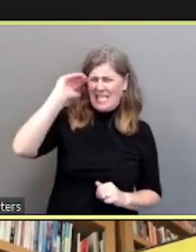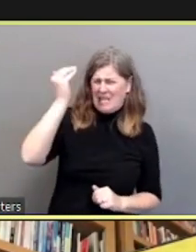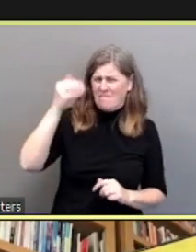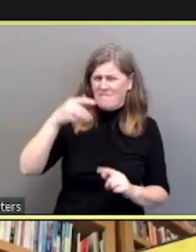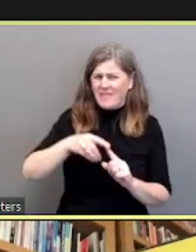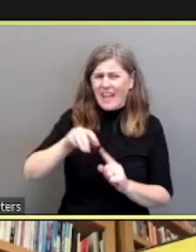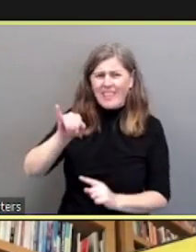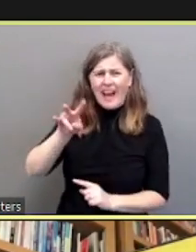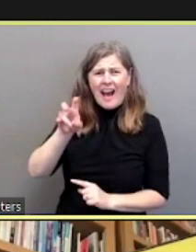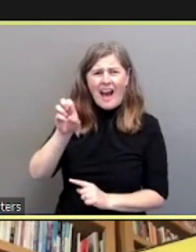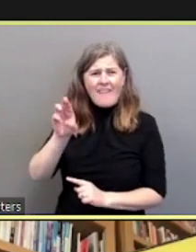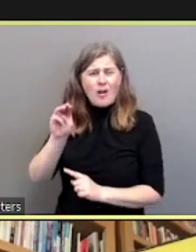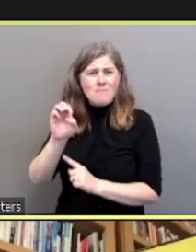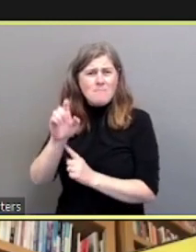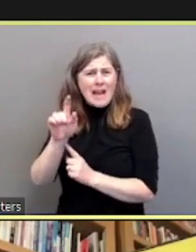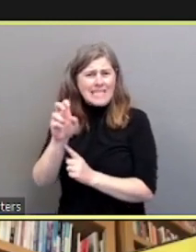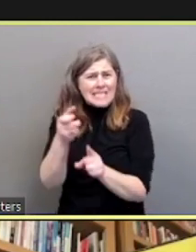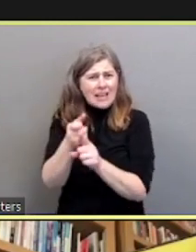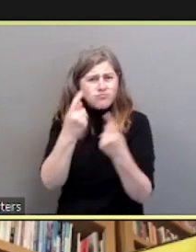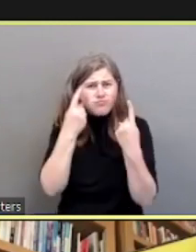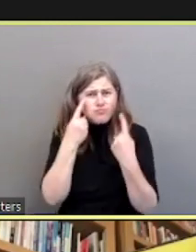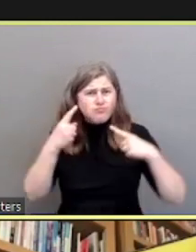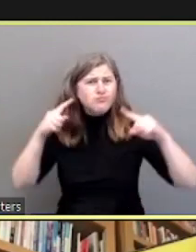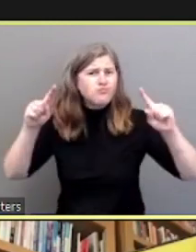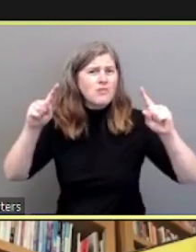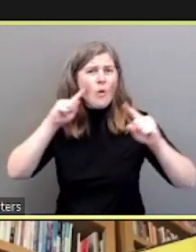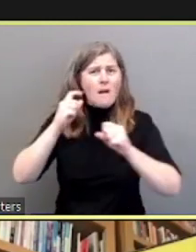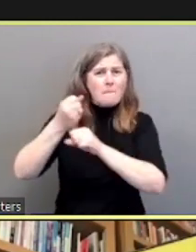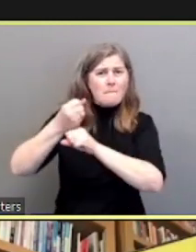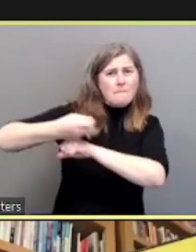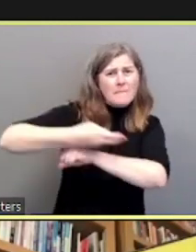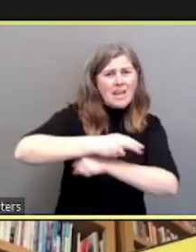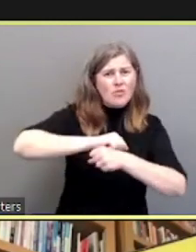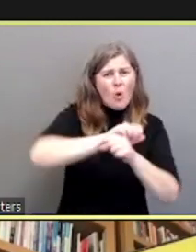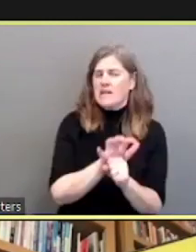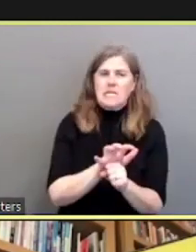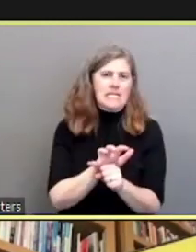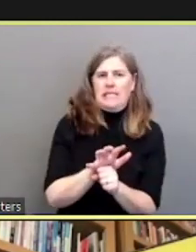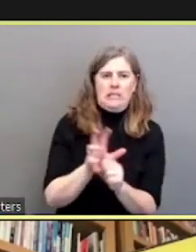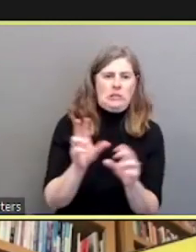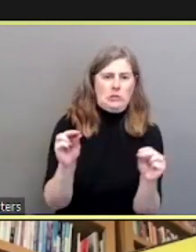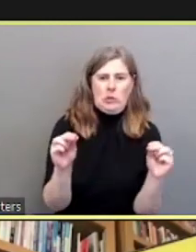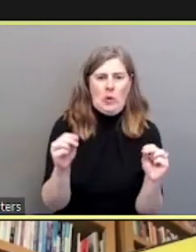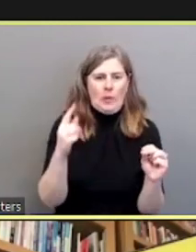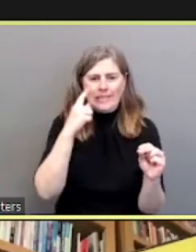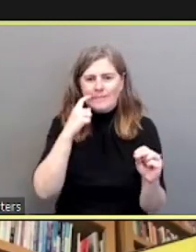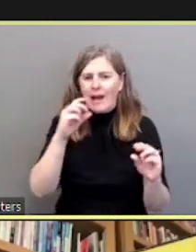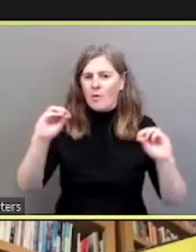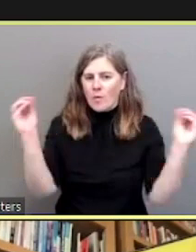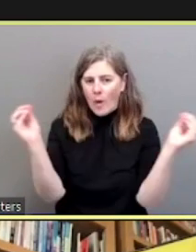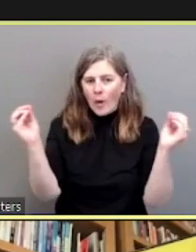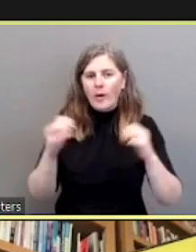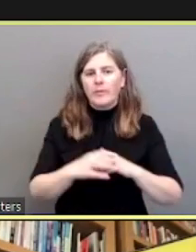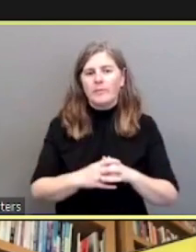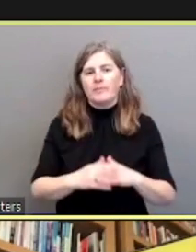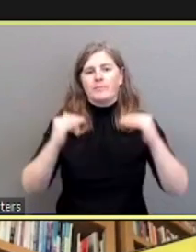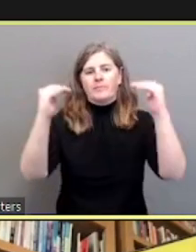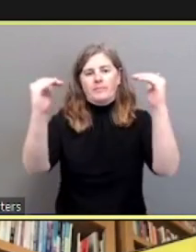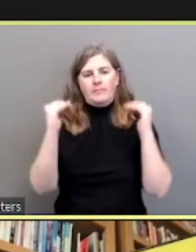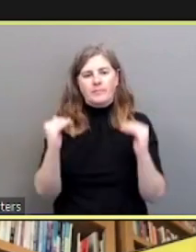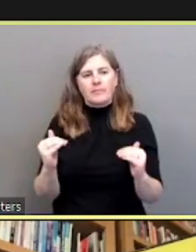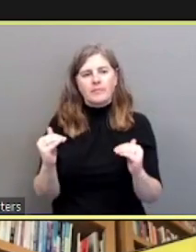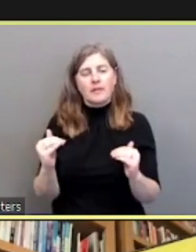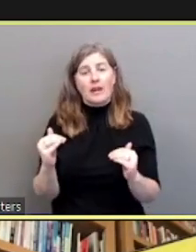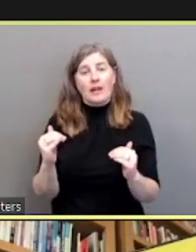be effective in treating COVID by any stretch of the imagination. And now we have one person